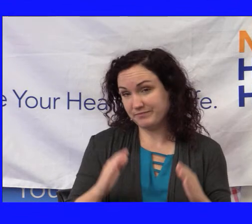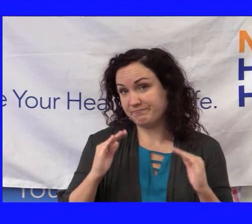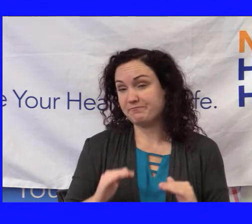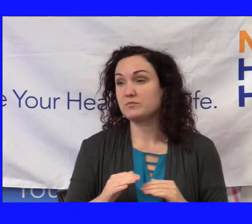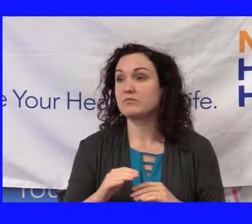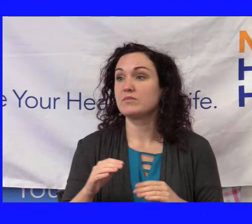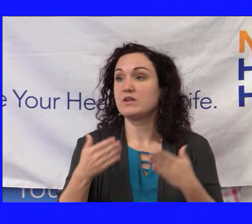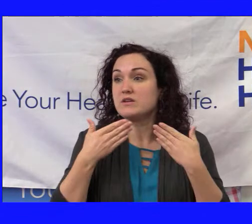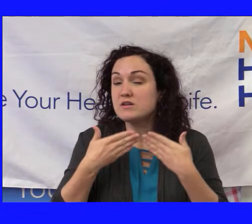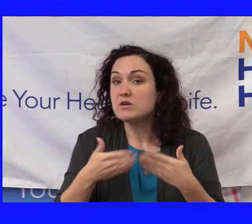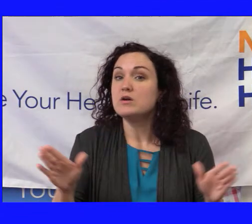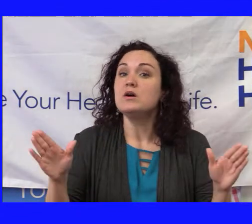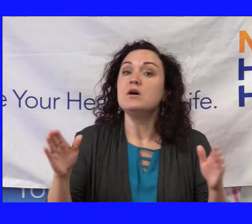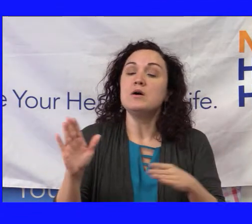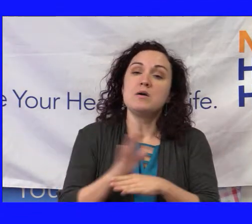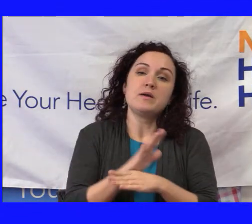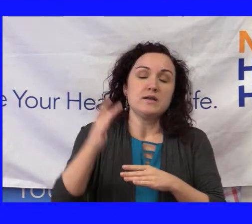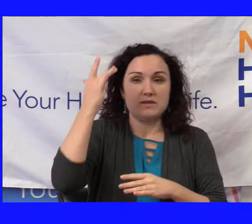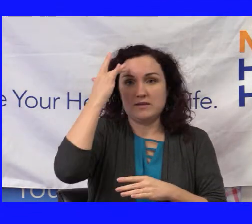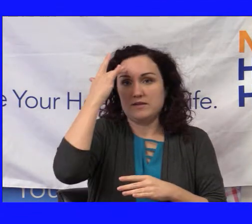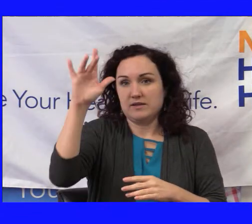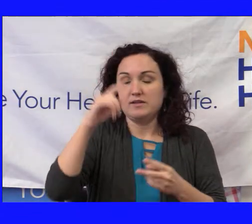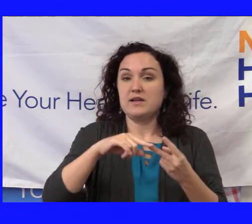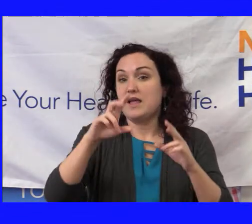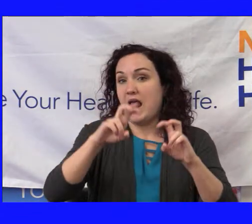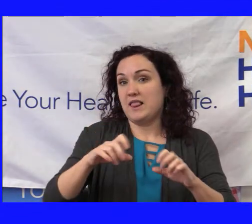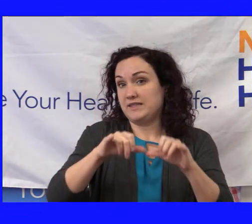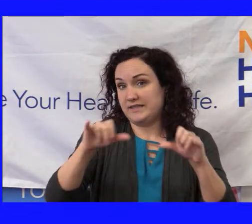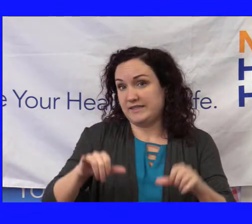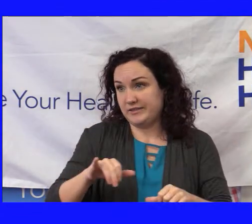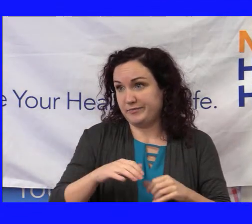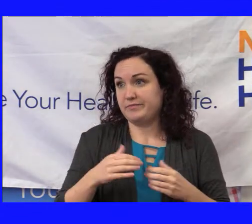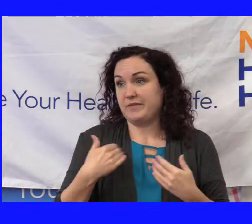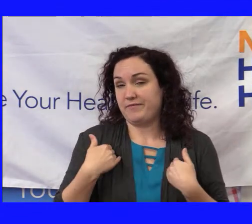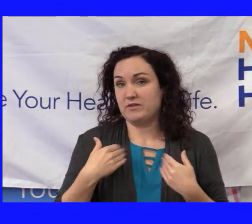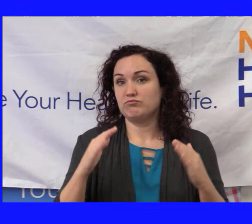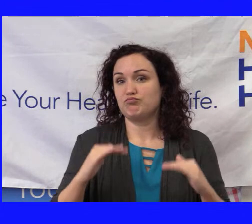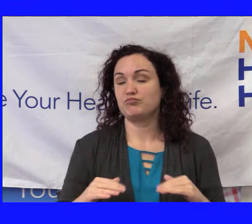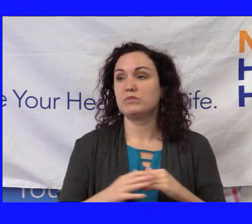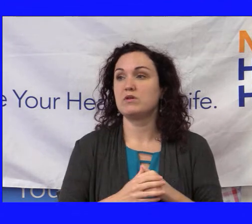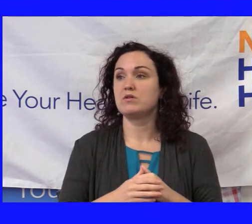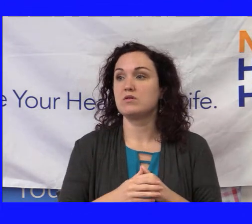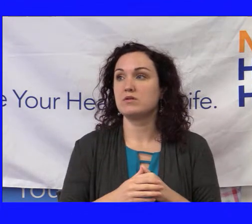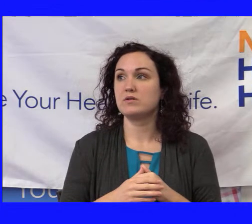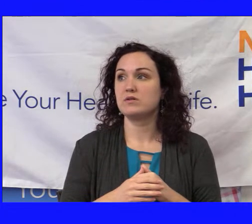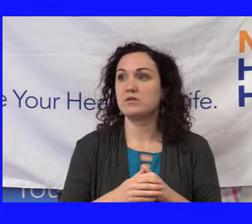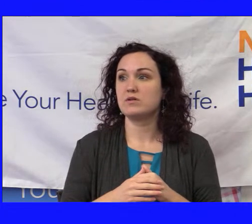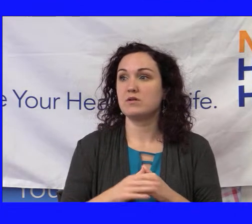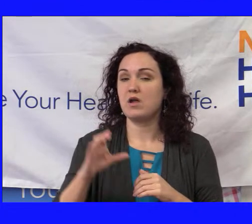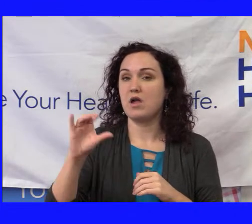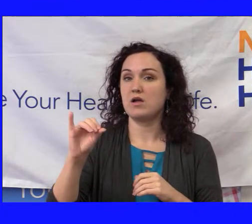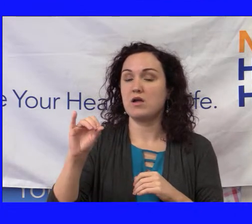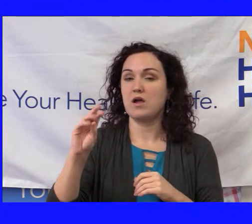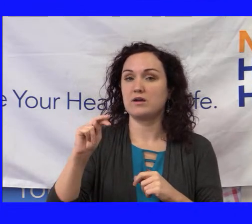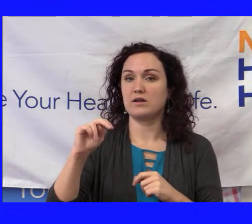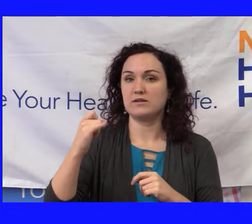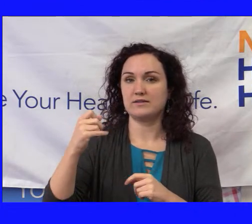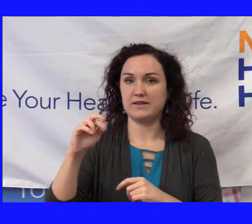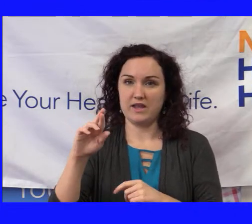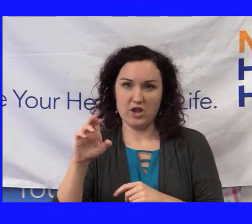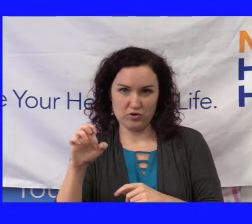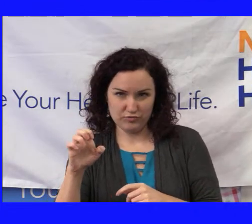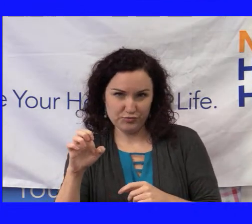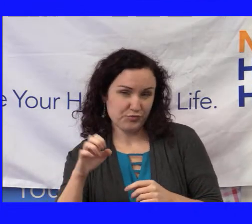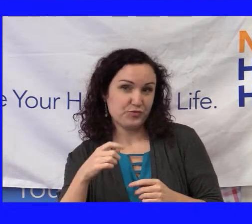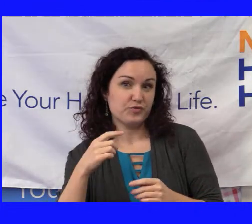an enterprise-wide business intelligence and analytics system, and a concierge system for direct delivery of